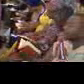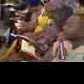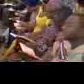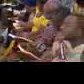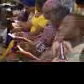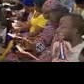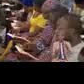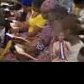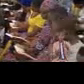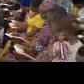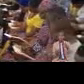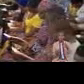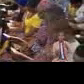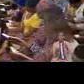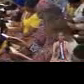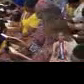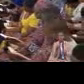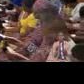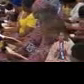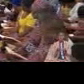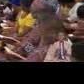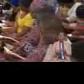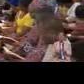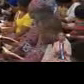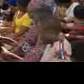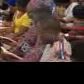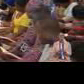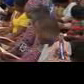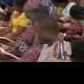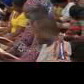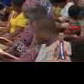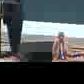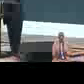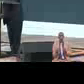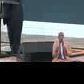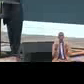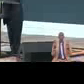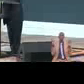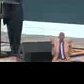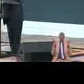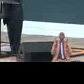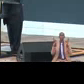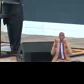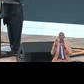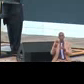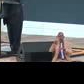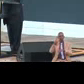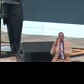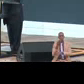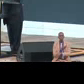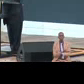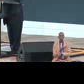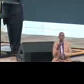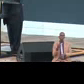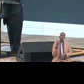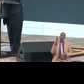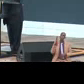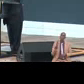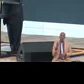point number 3 now. The purpose of the triumphant Son